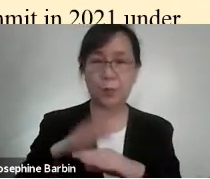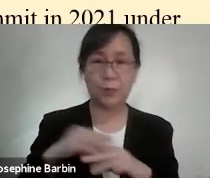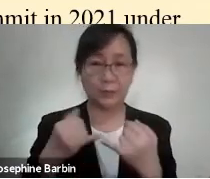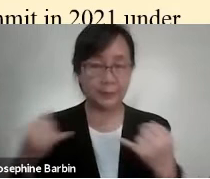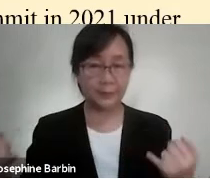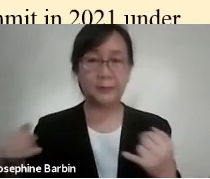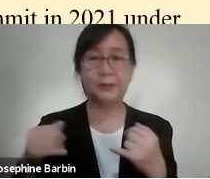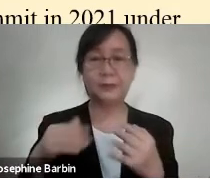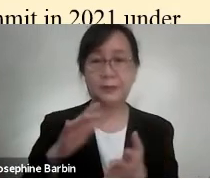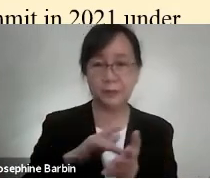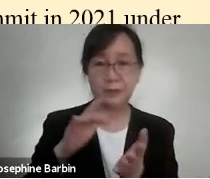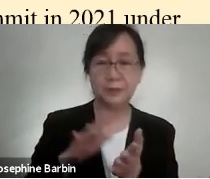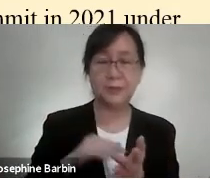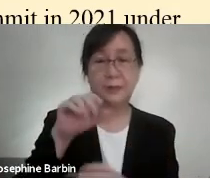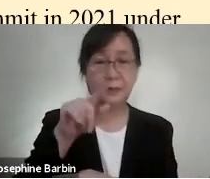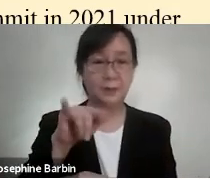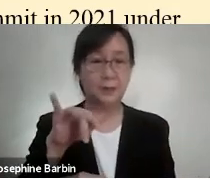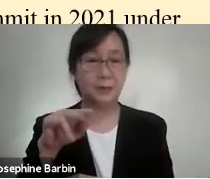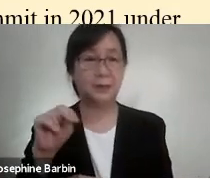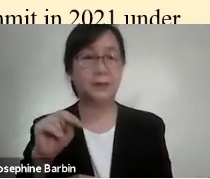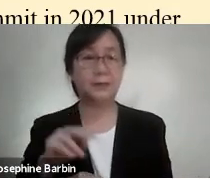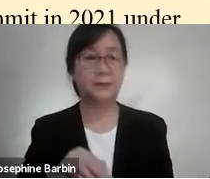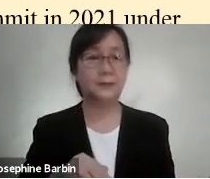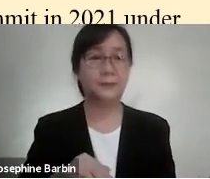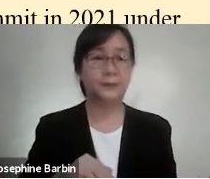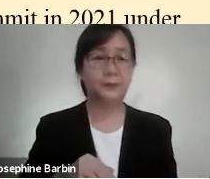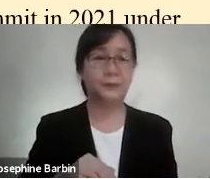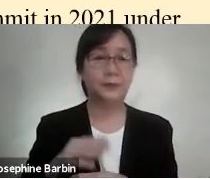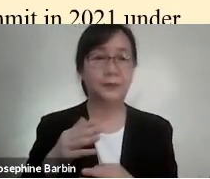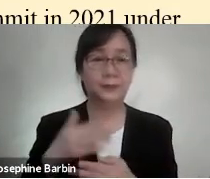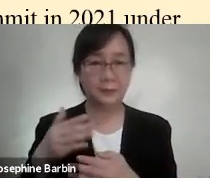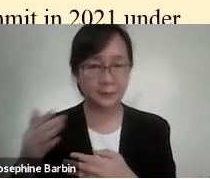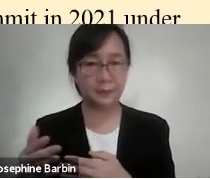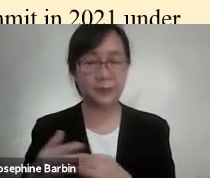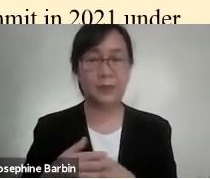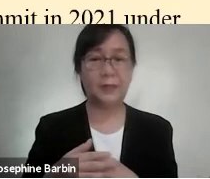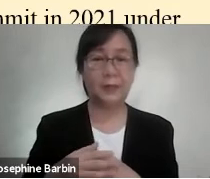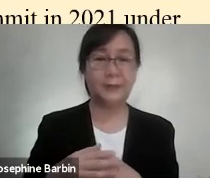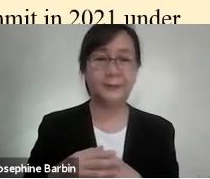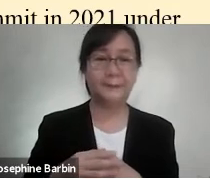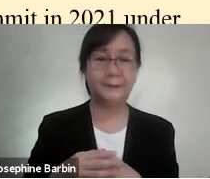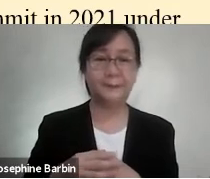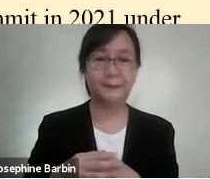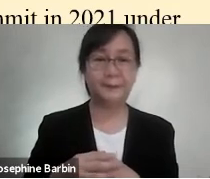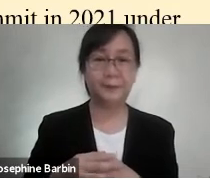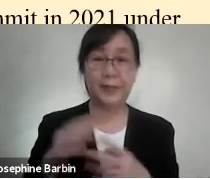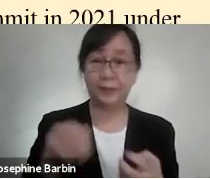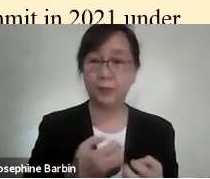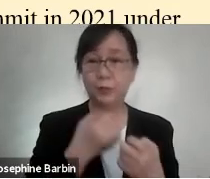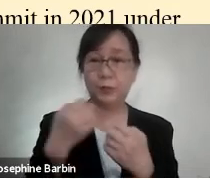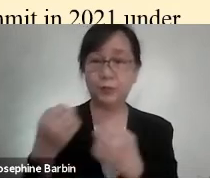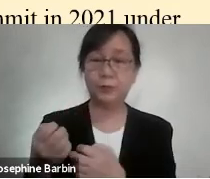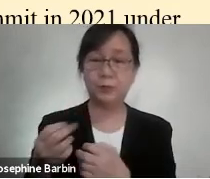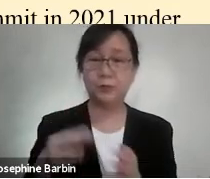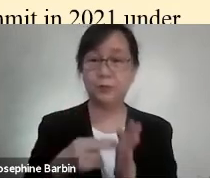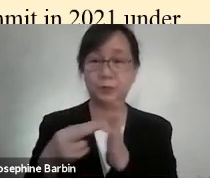Exploitation and Abuse in ASEAN, which subsequently was endorsed by ACUC